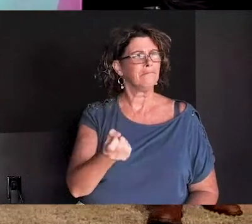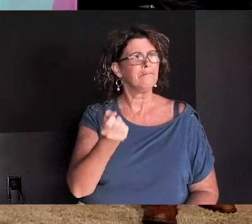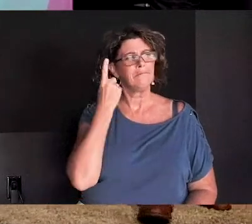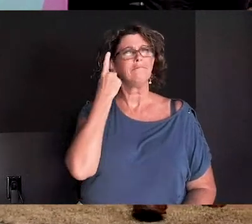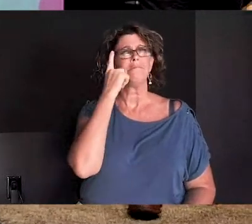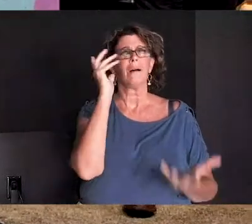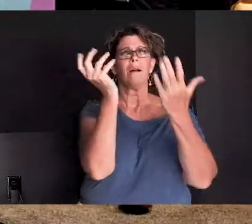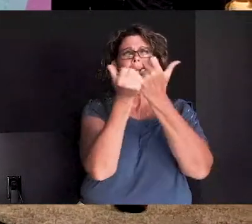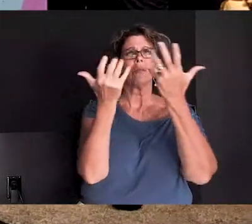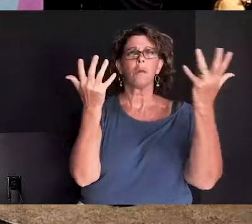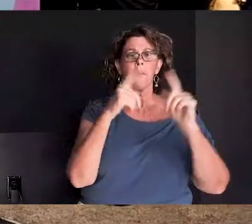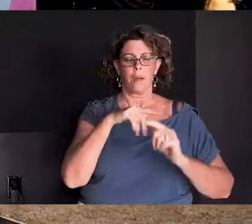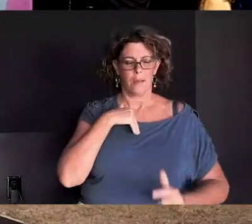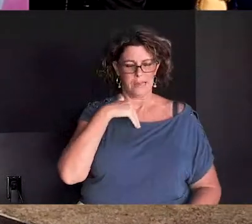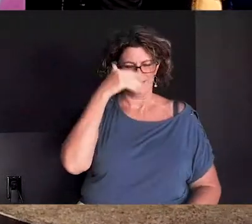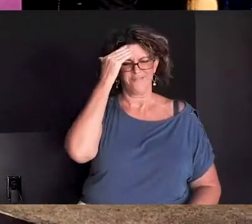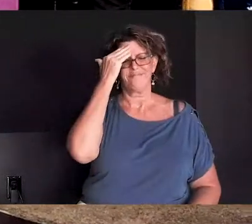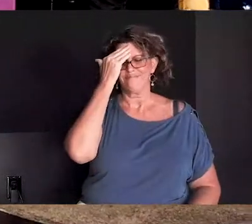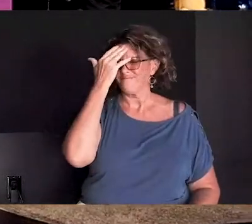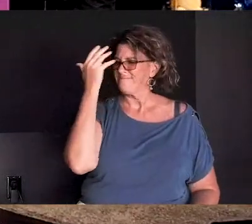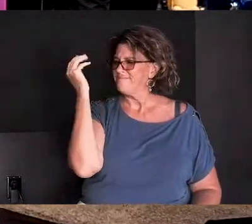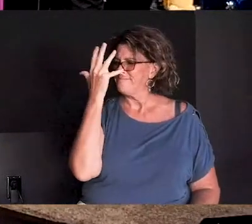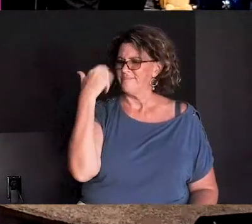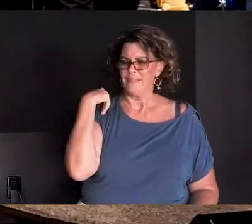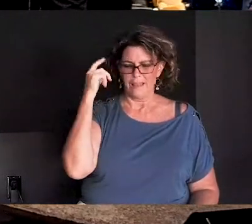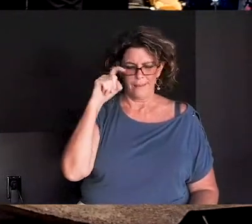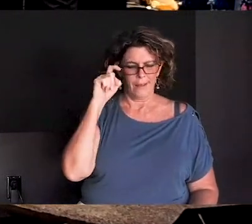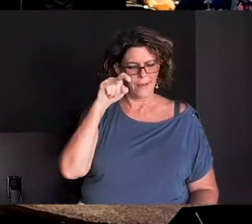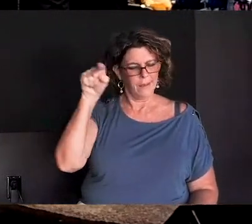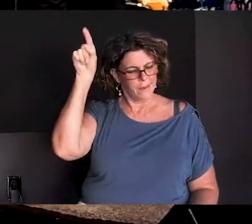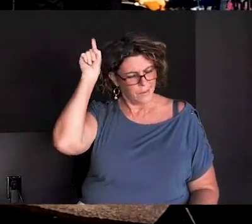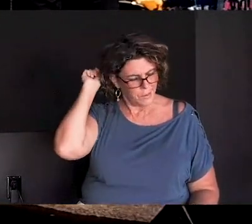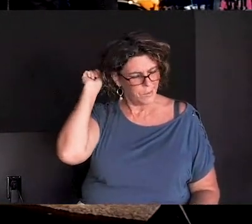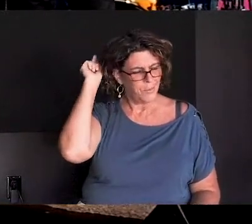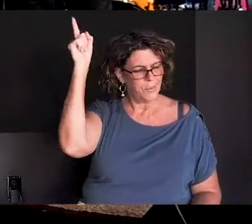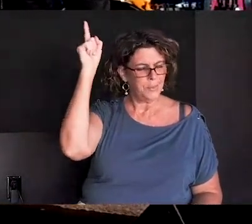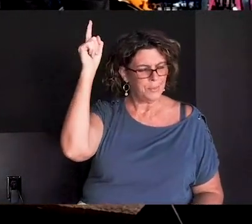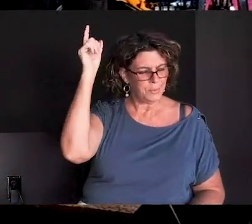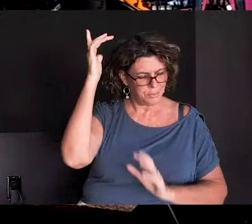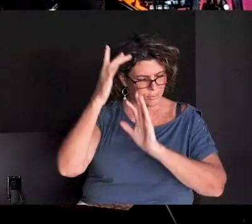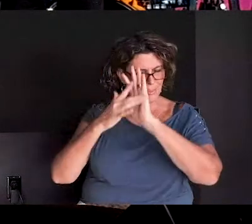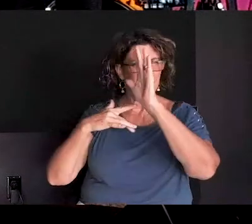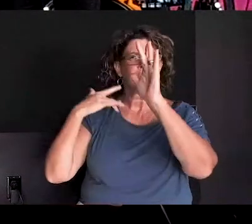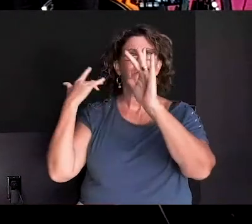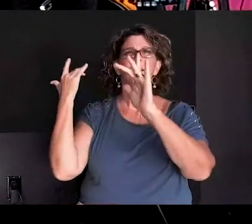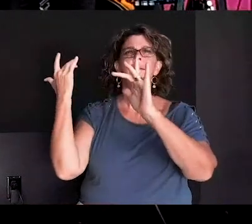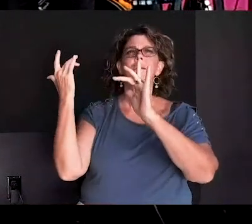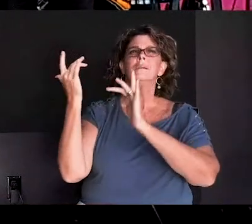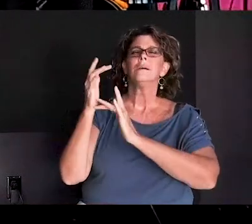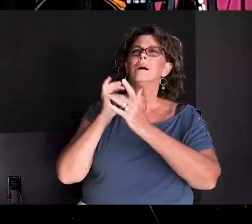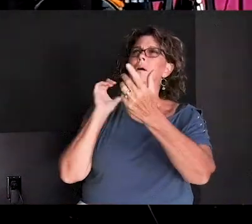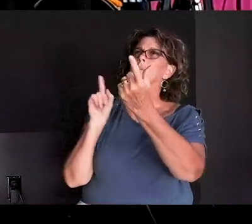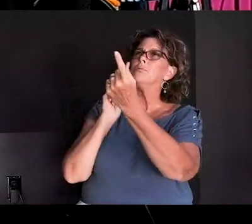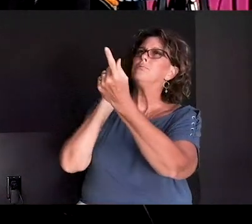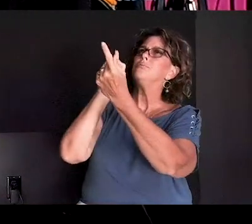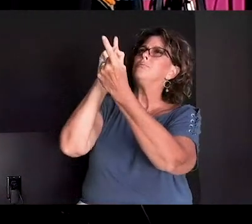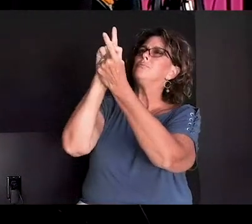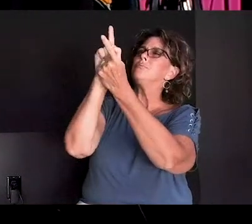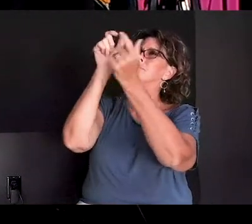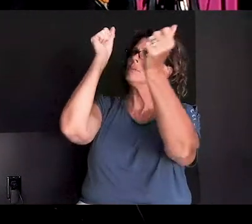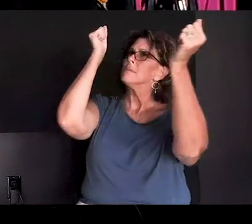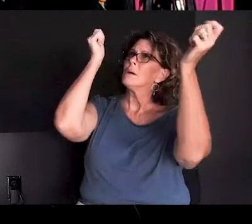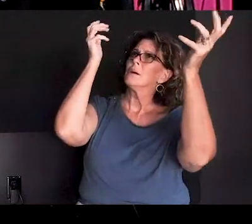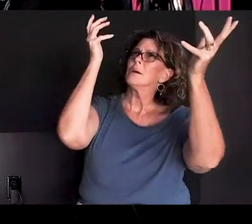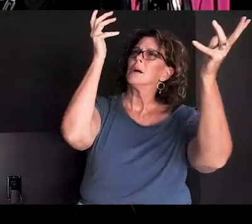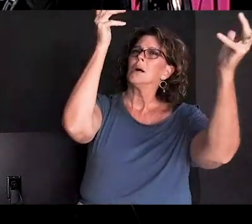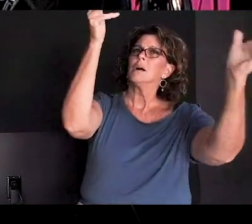comprehend. All I know is I need you. I run to the Father,